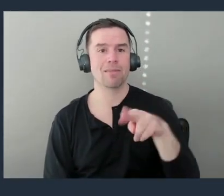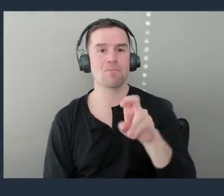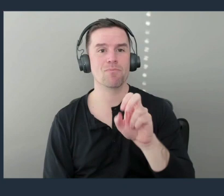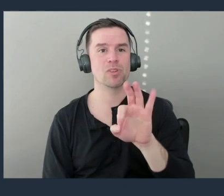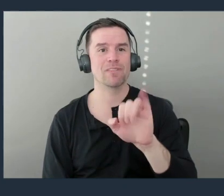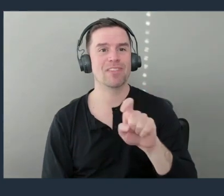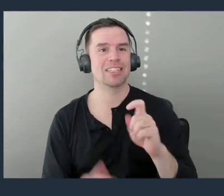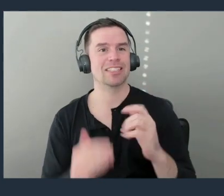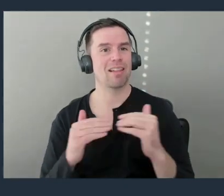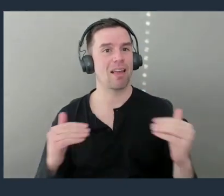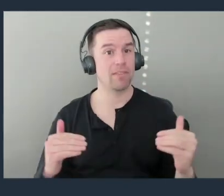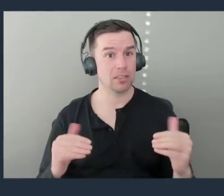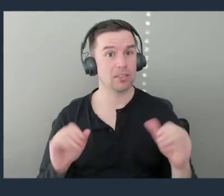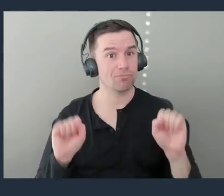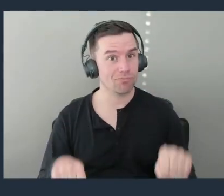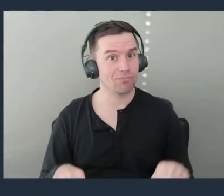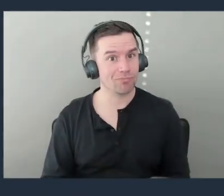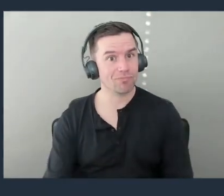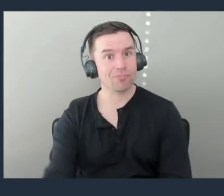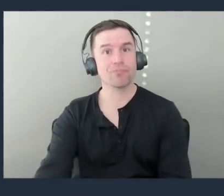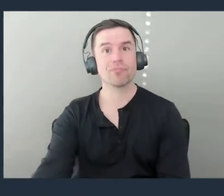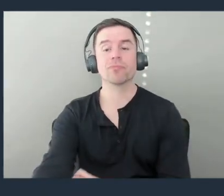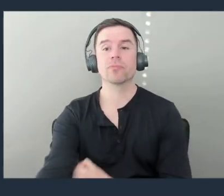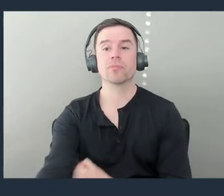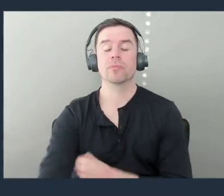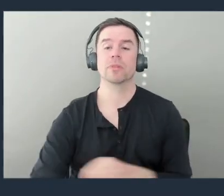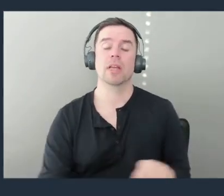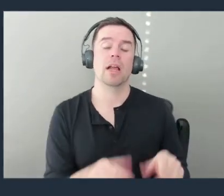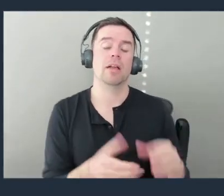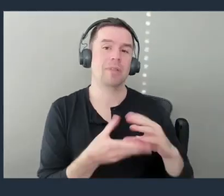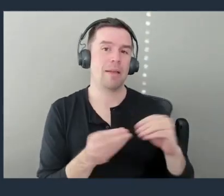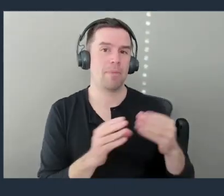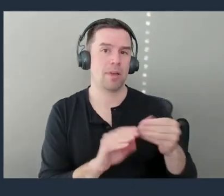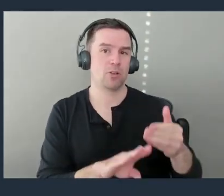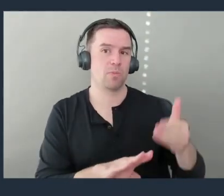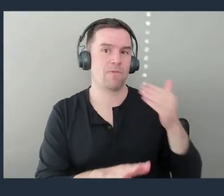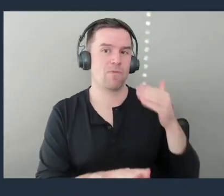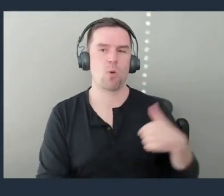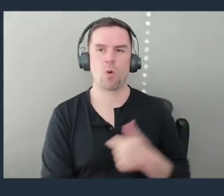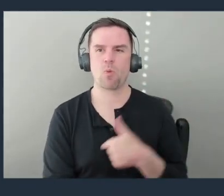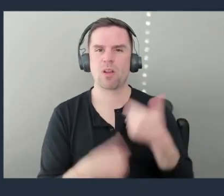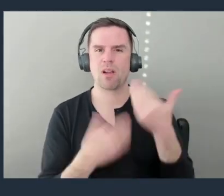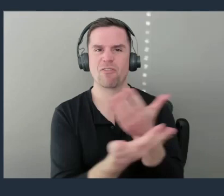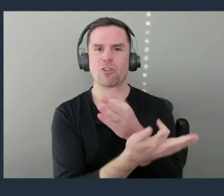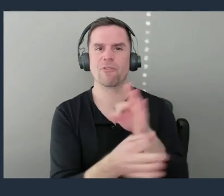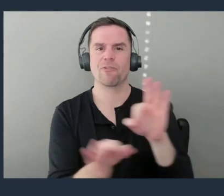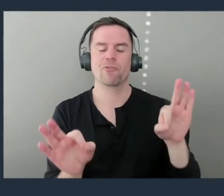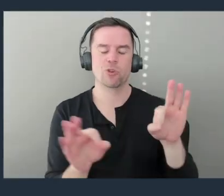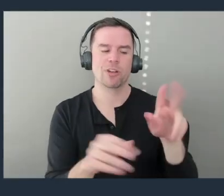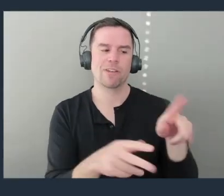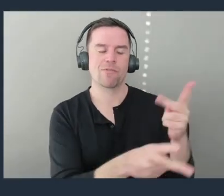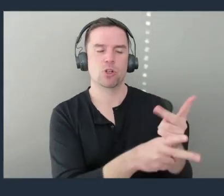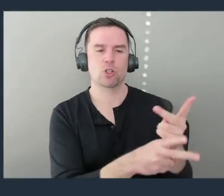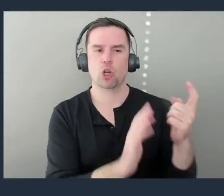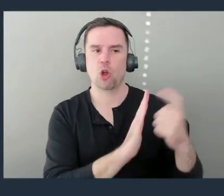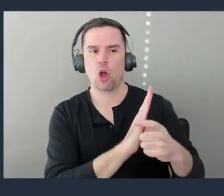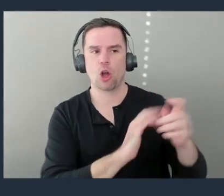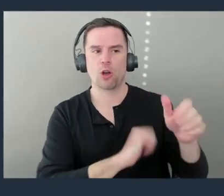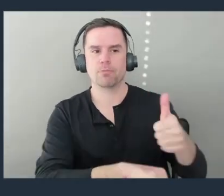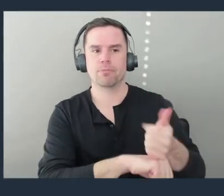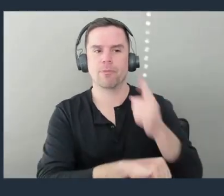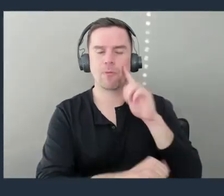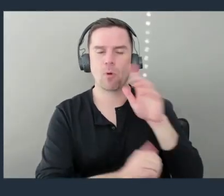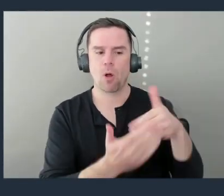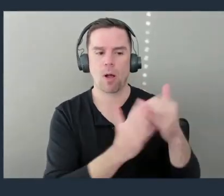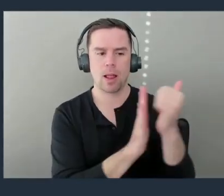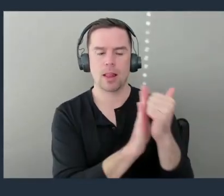As I mentioned before, Storage Lens offers a free version which is auto-enabled for every account, And there is also an